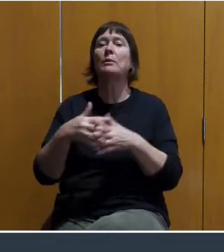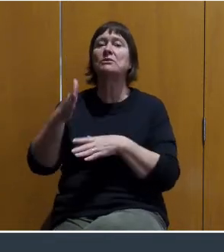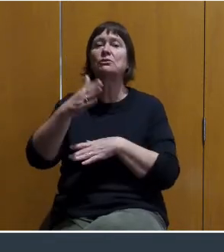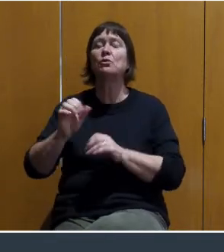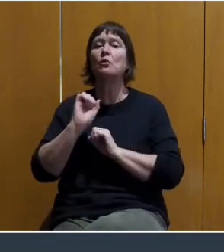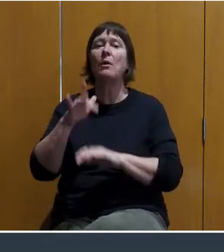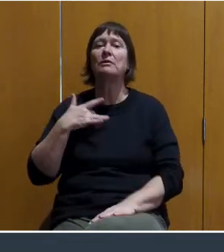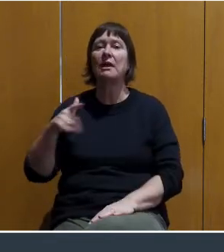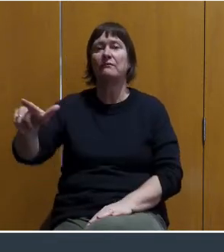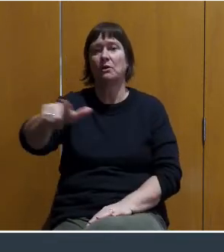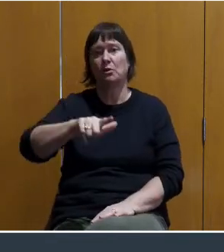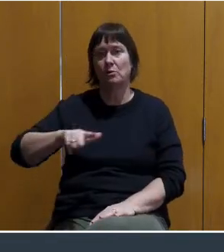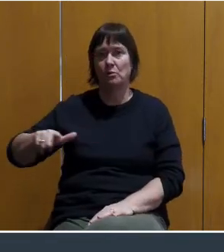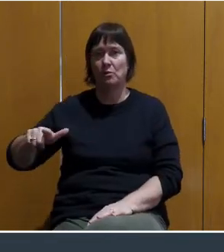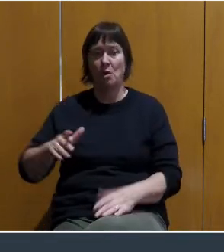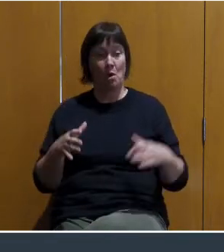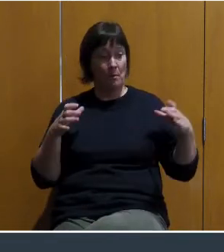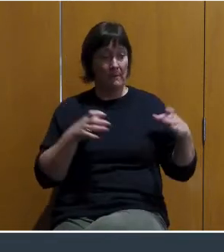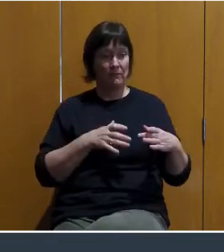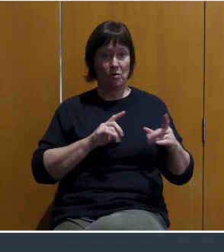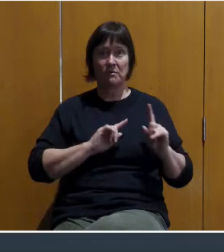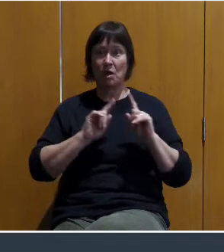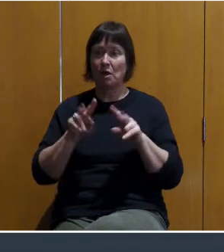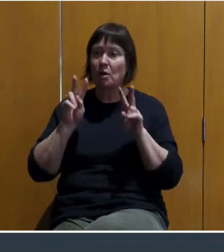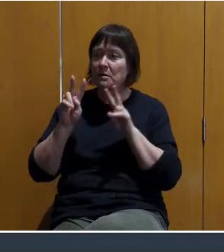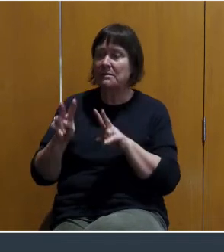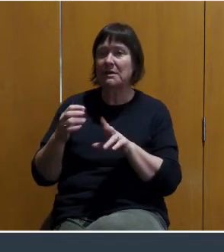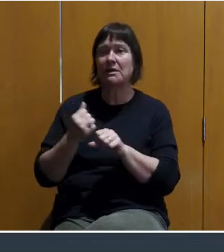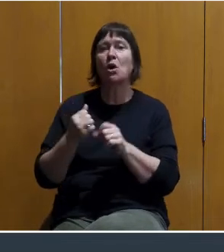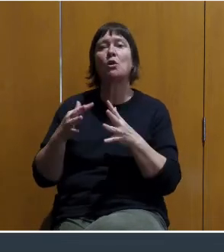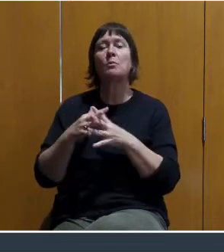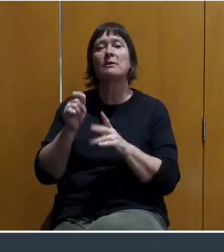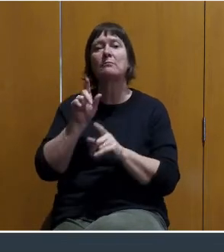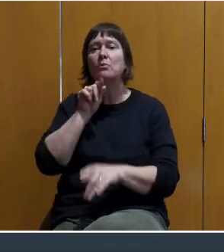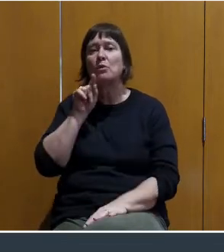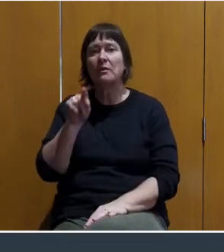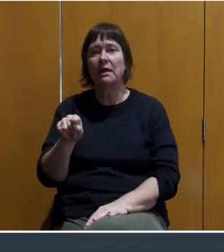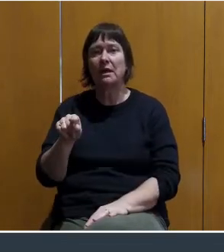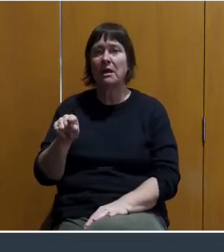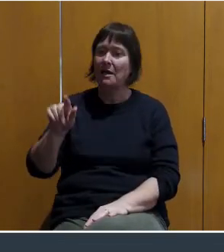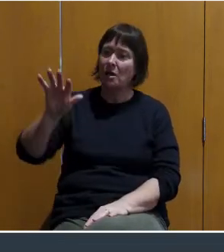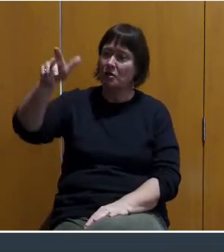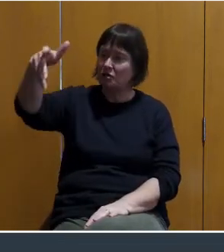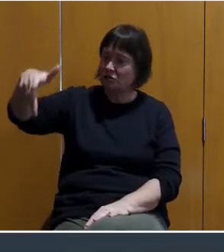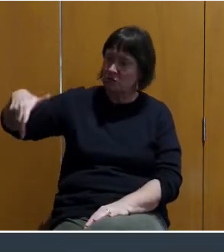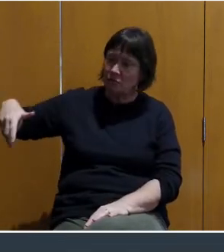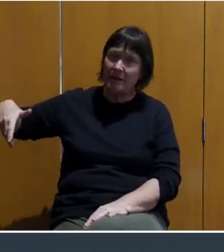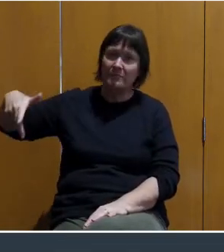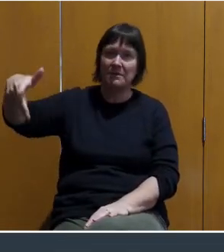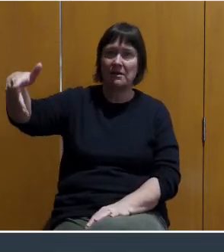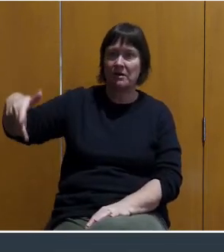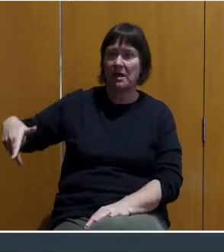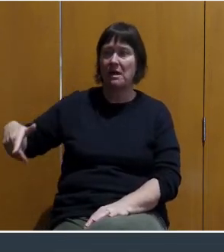we take groups to see the godwits there, and we know that the Scrapes area is where the godwits roost